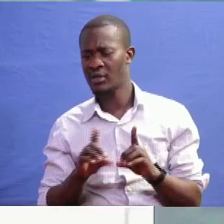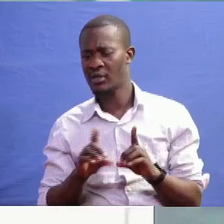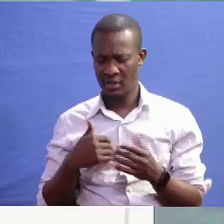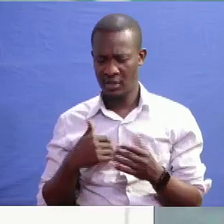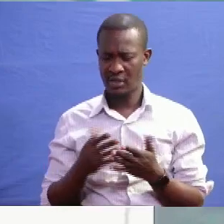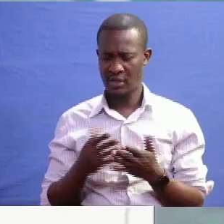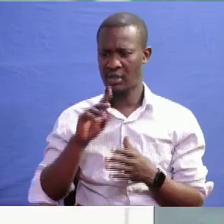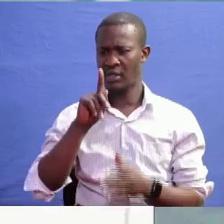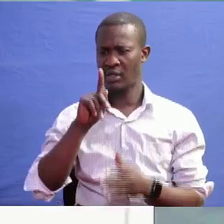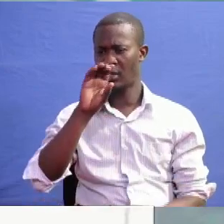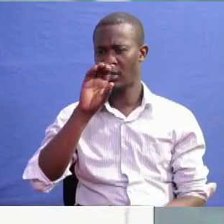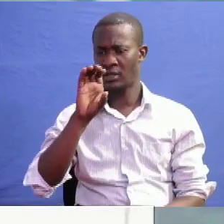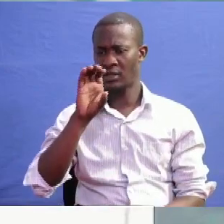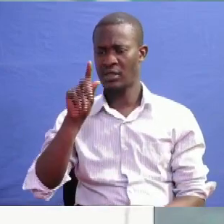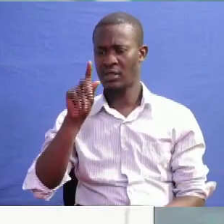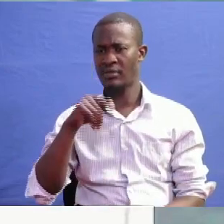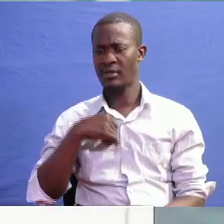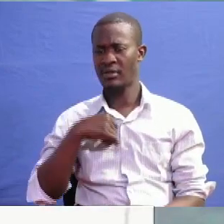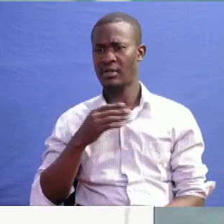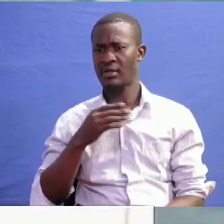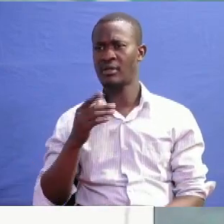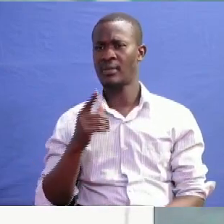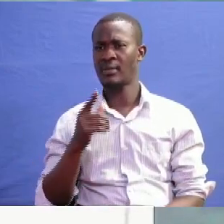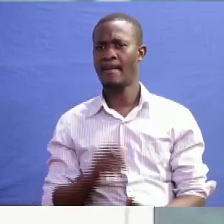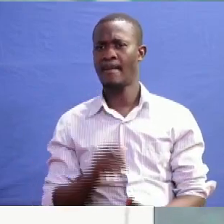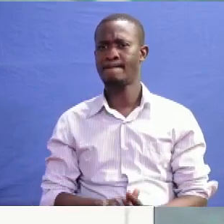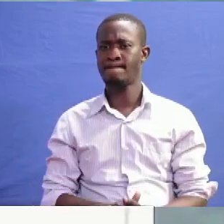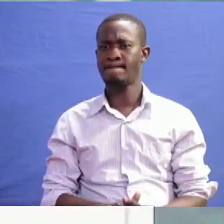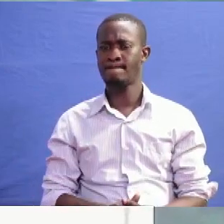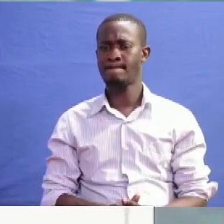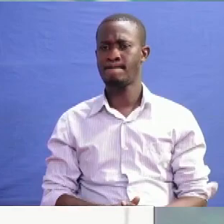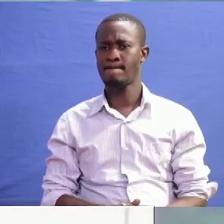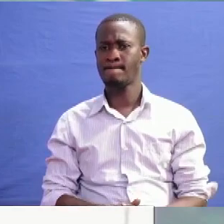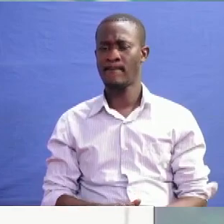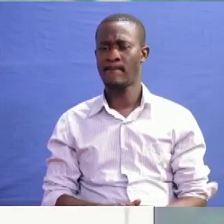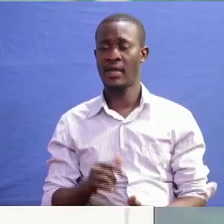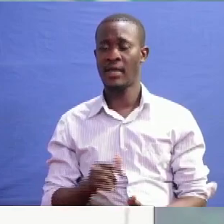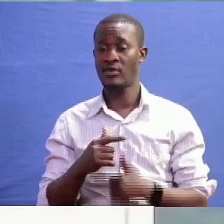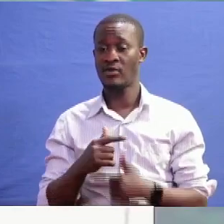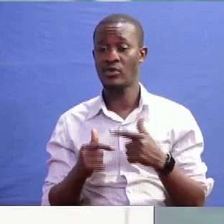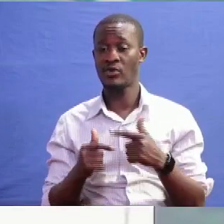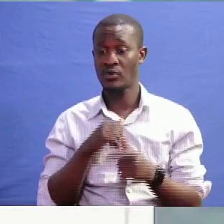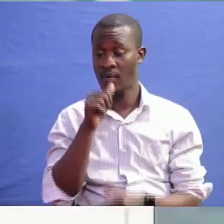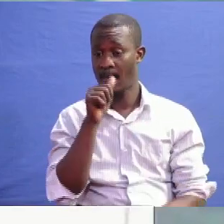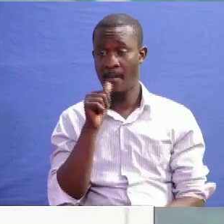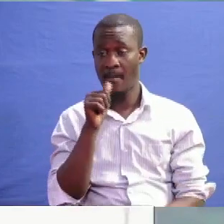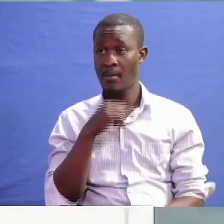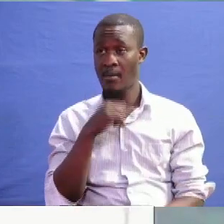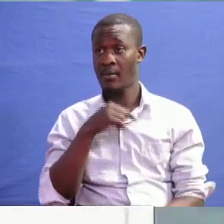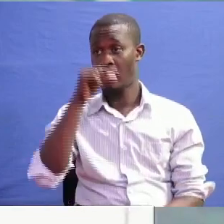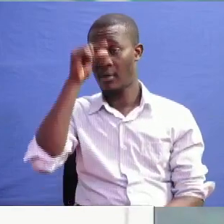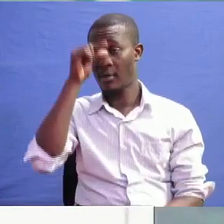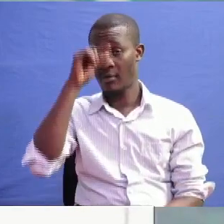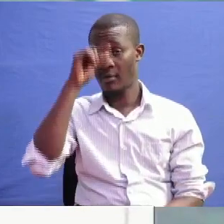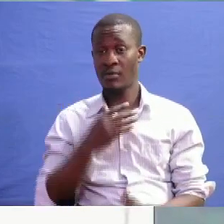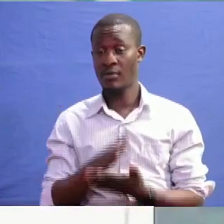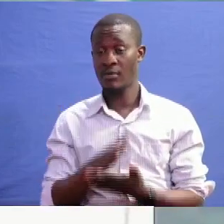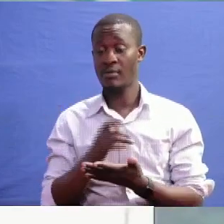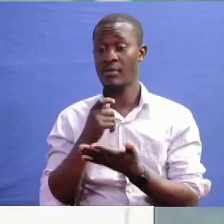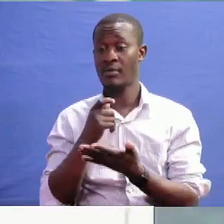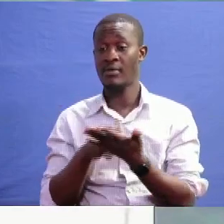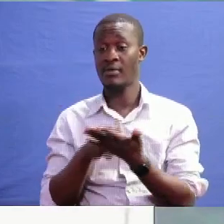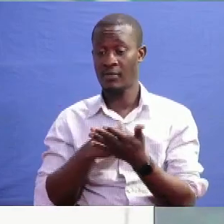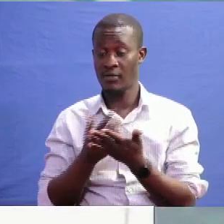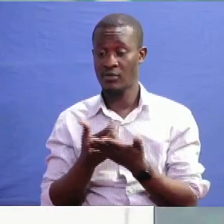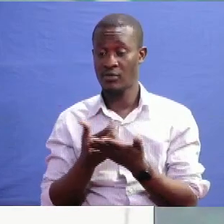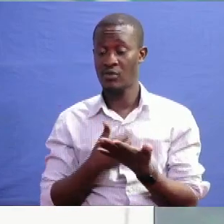year, 2020, that is the December KCSE. All right. And you're going to a private university, you'll be funded at the cost of that program. And let me